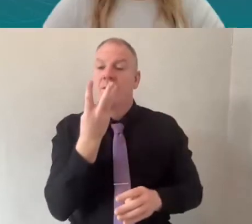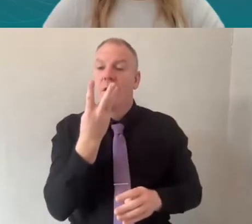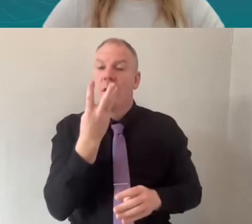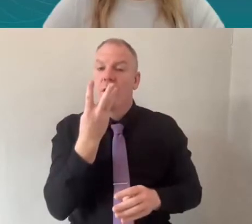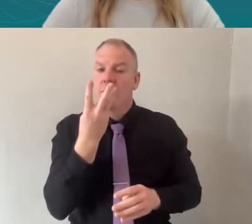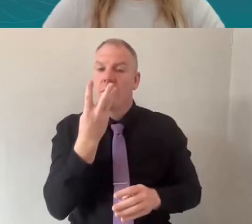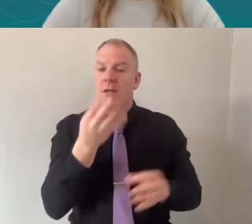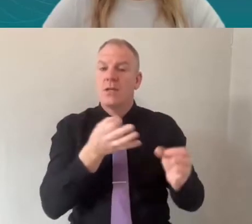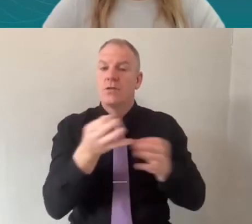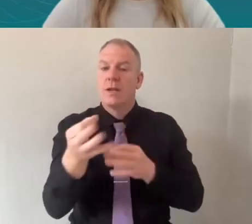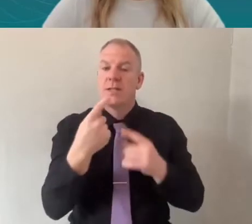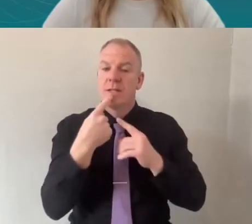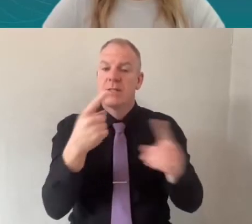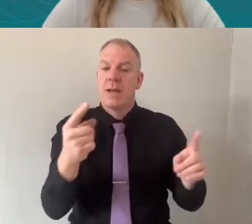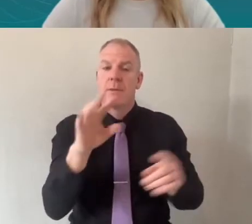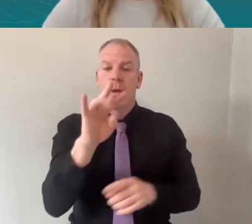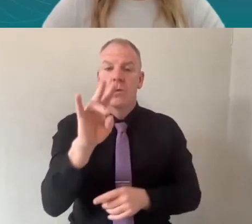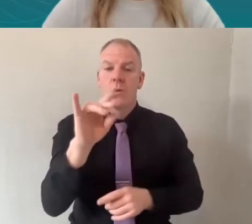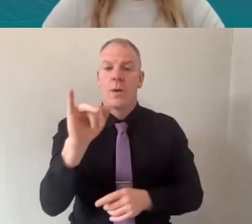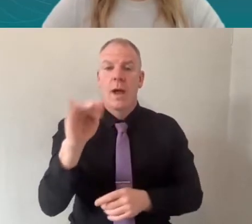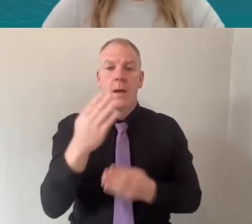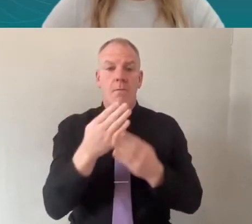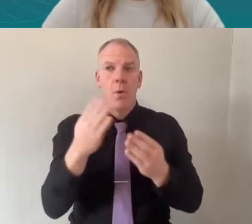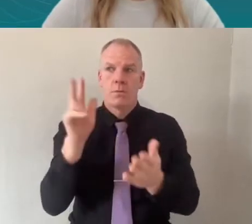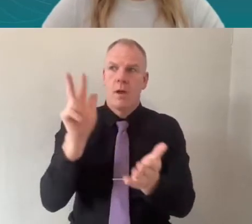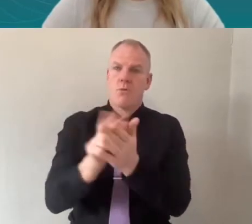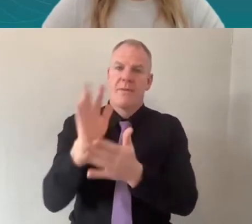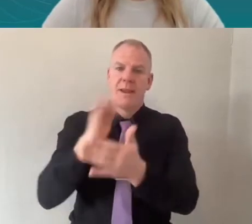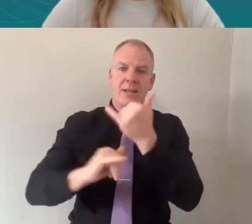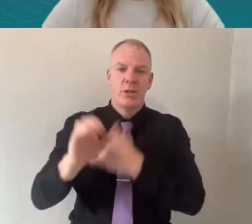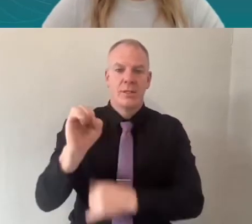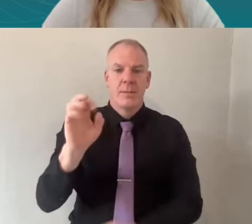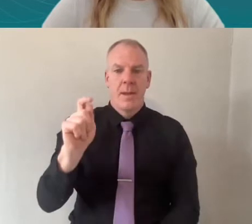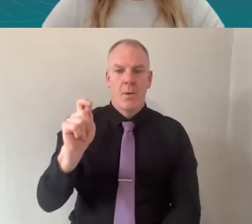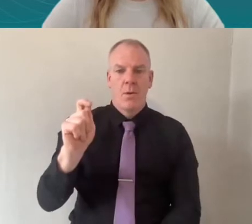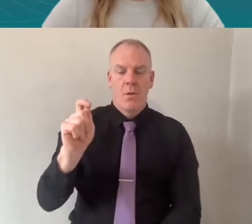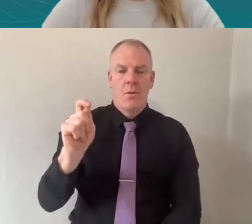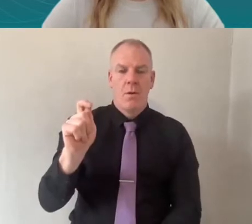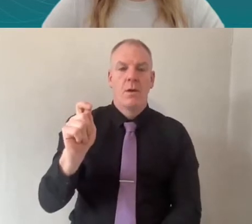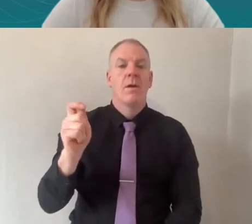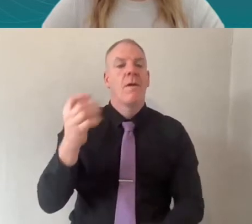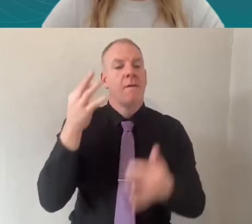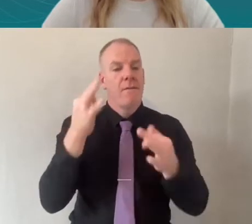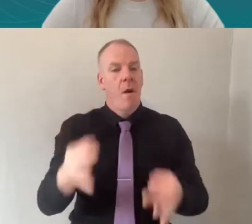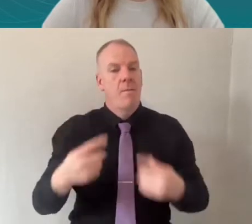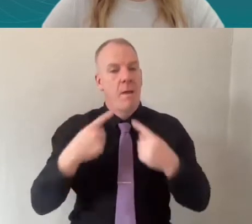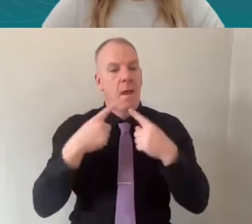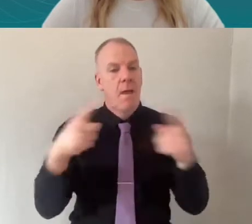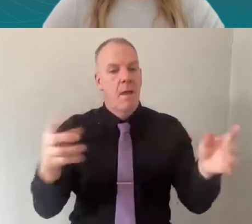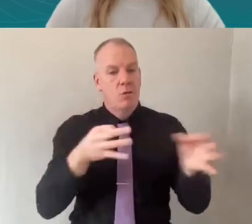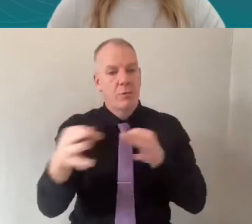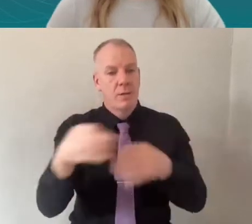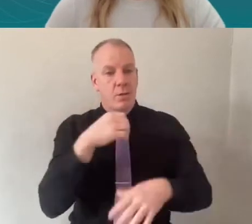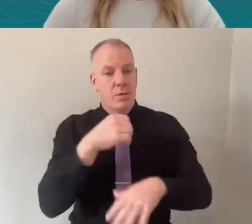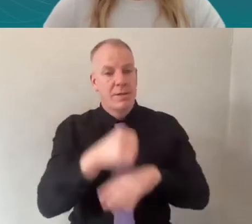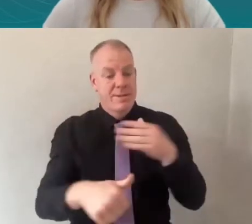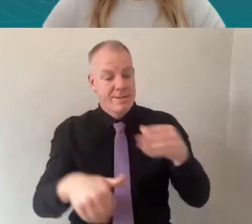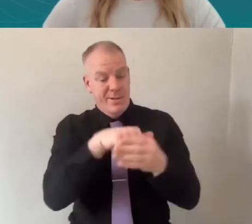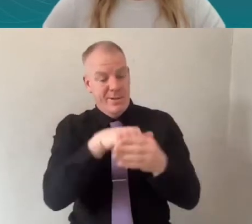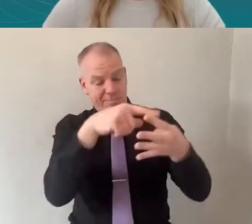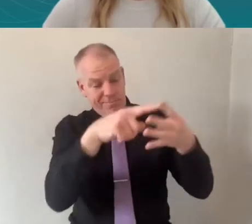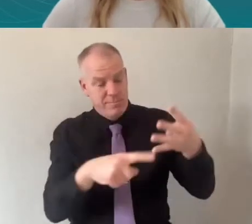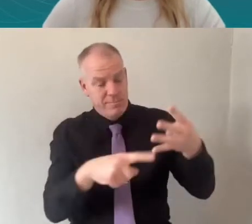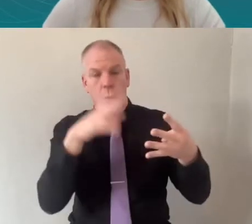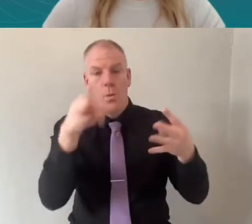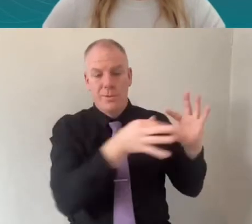which the QQI board approved last September. We are formally launching the strategy today, and in it, we are seeking to build